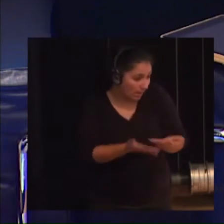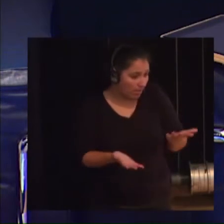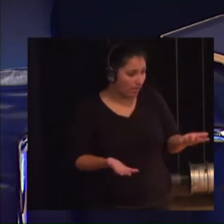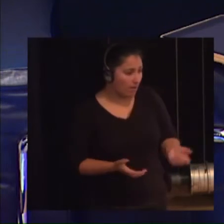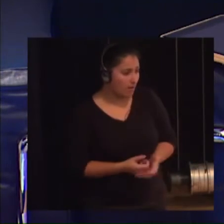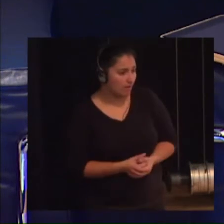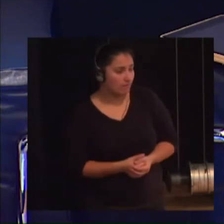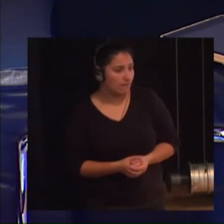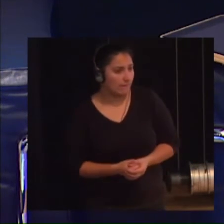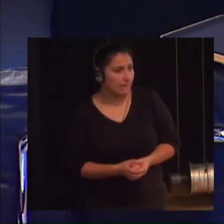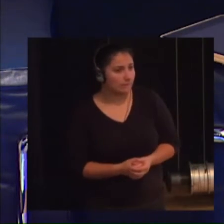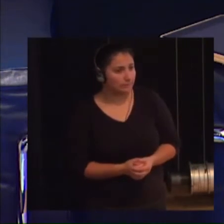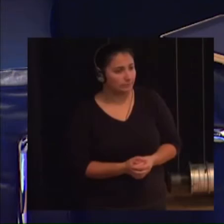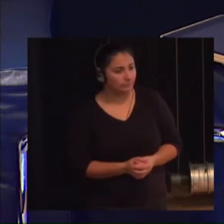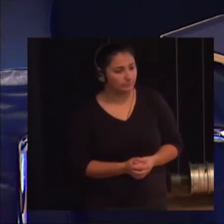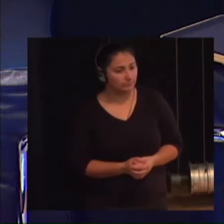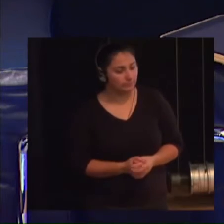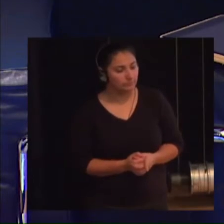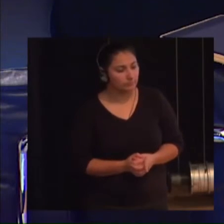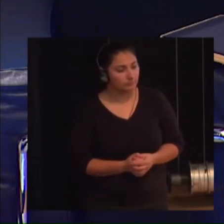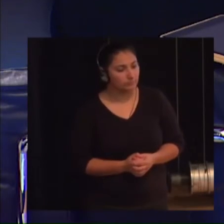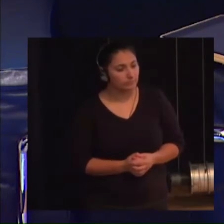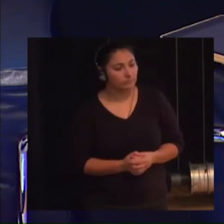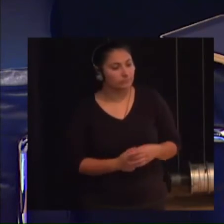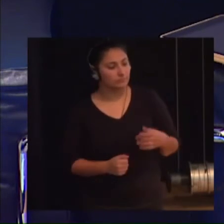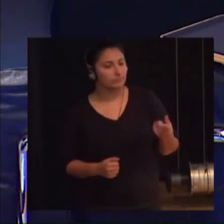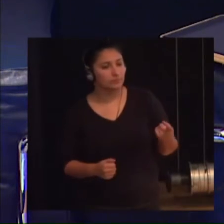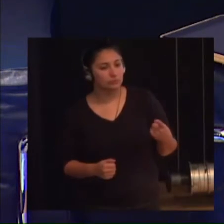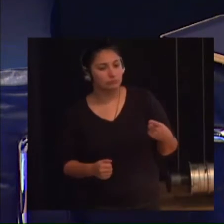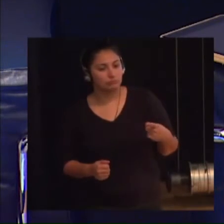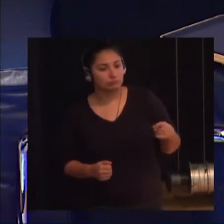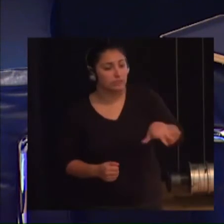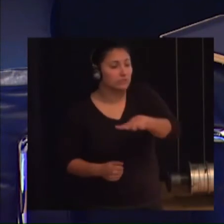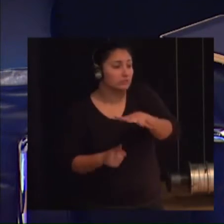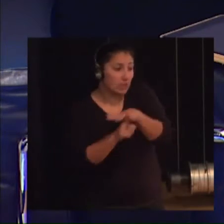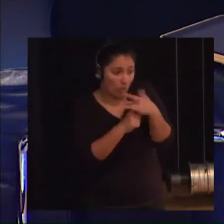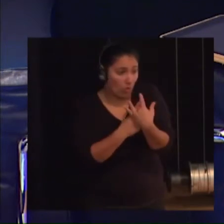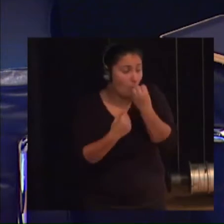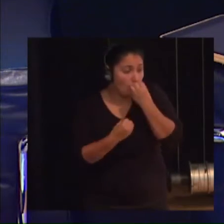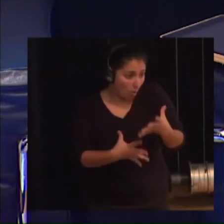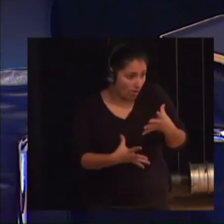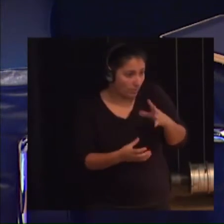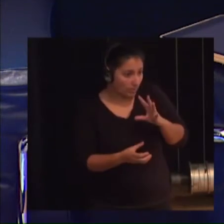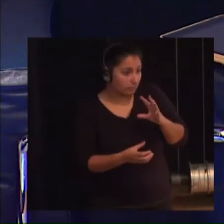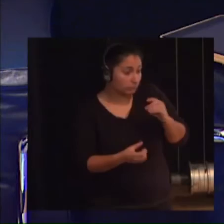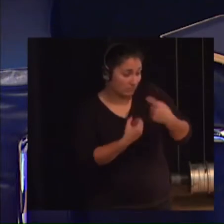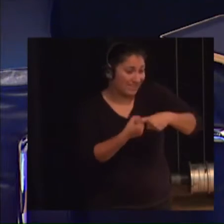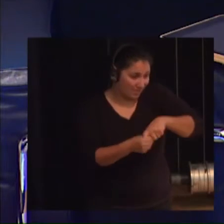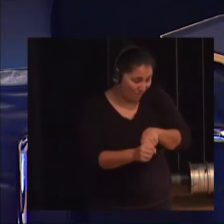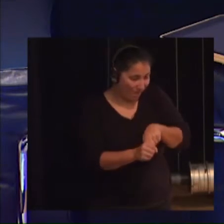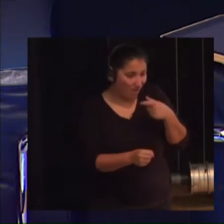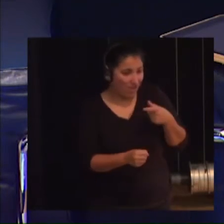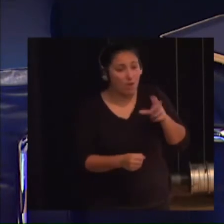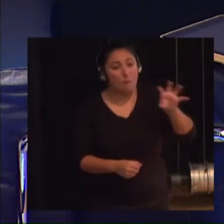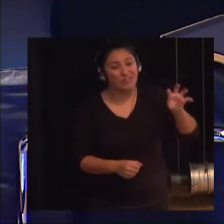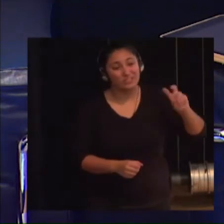the beautiful playing ground for more of that, as opposed to other countries that we work or that I